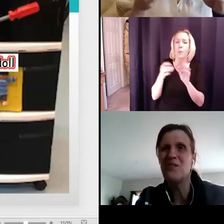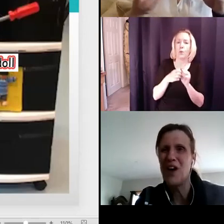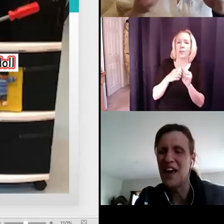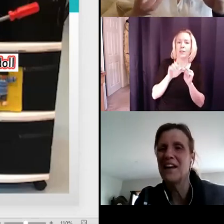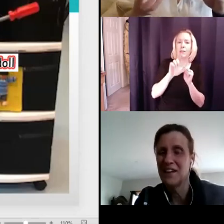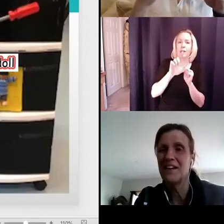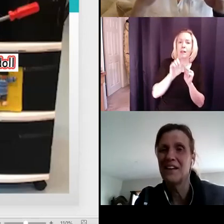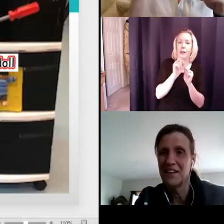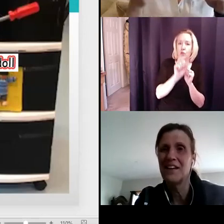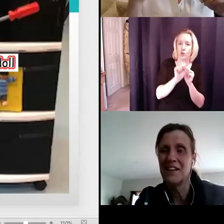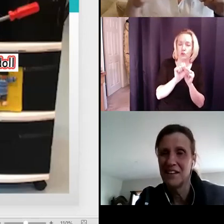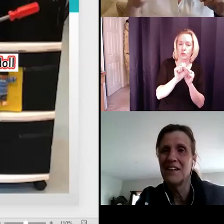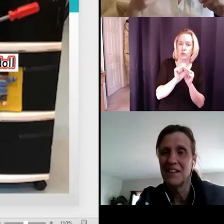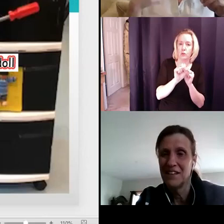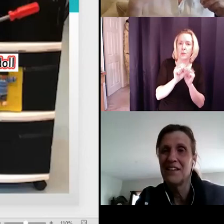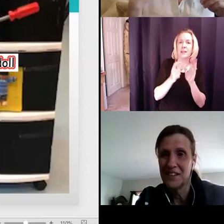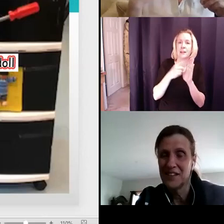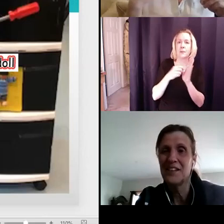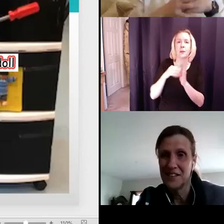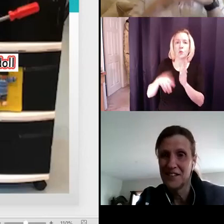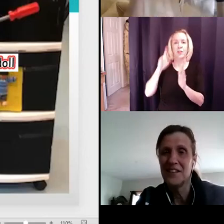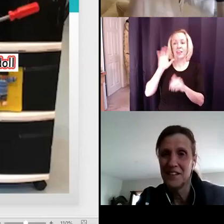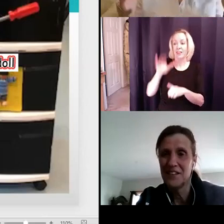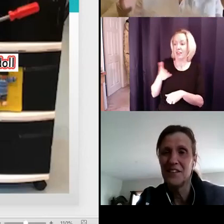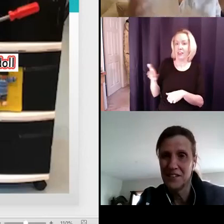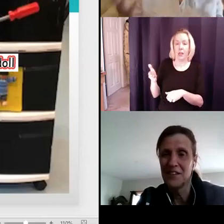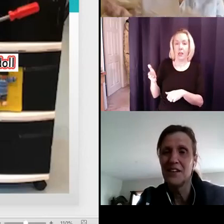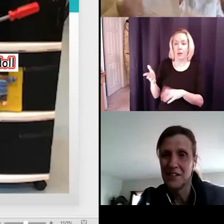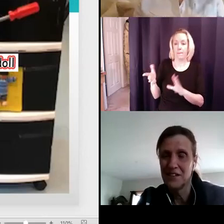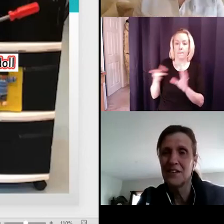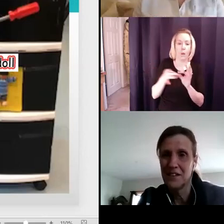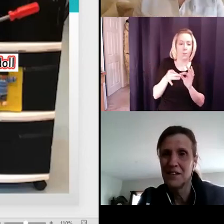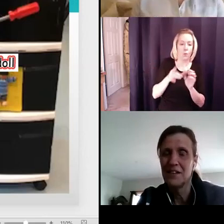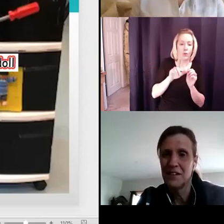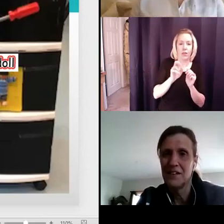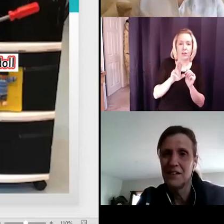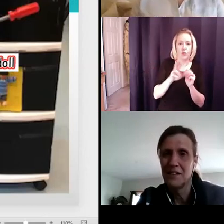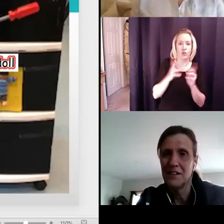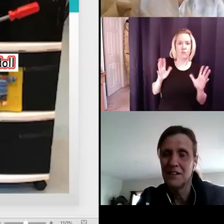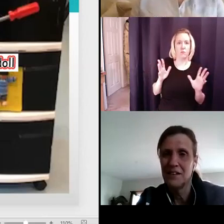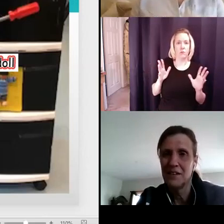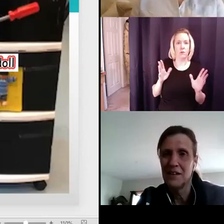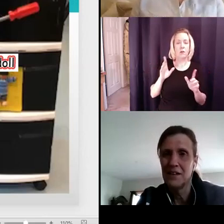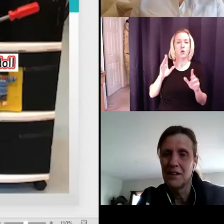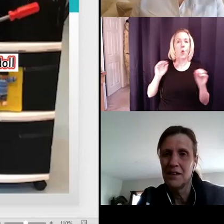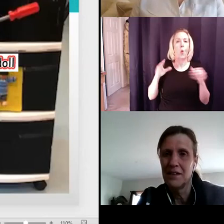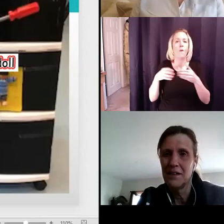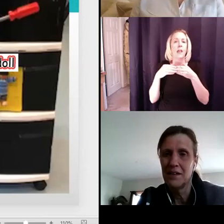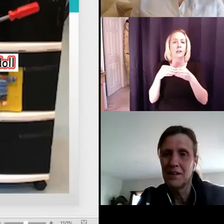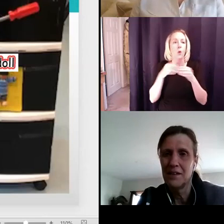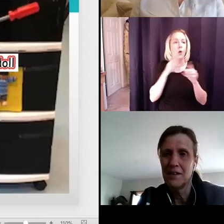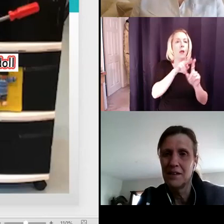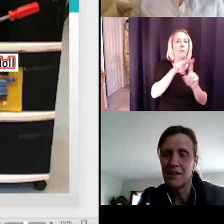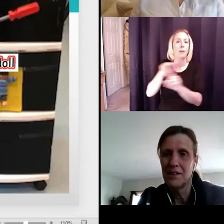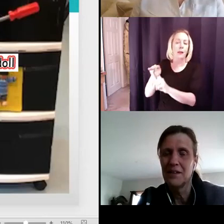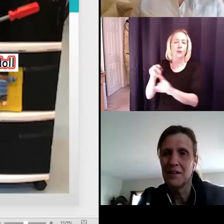letter, because then sometimes you start to associate that object, but you lose the concept of the letter. So I've been trying to